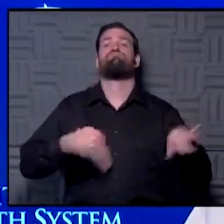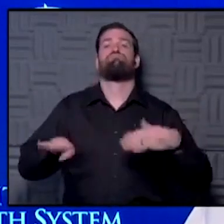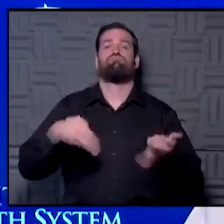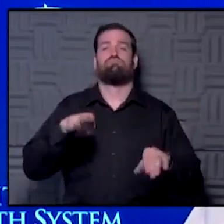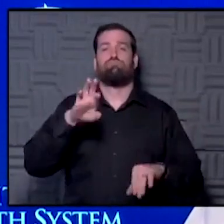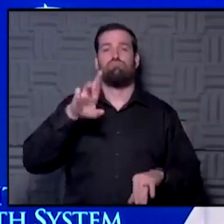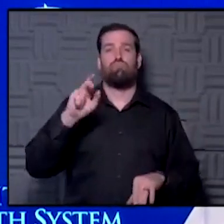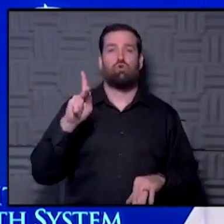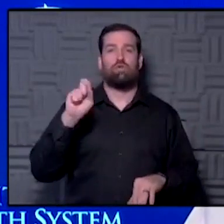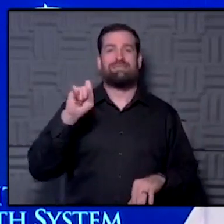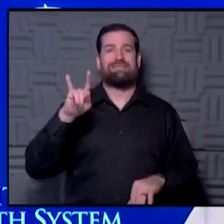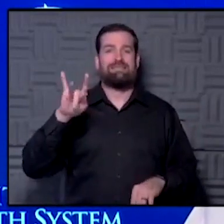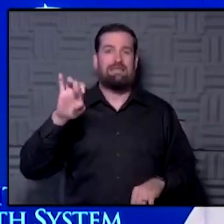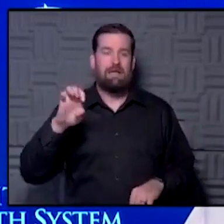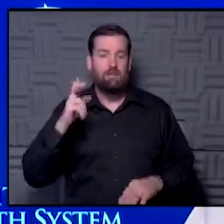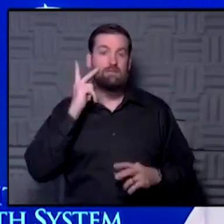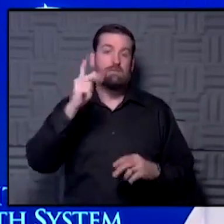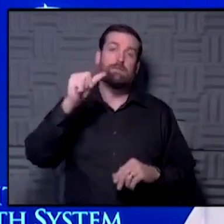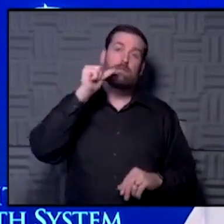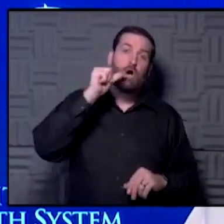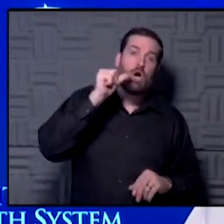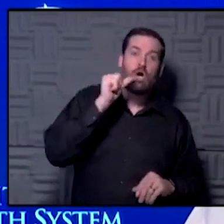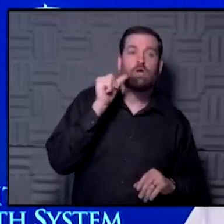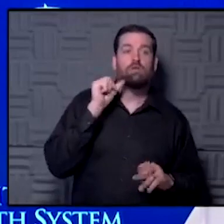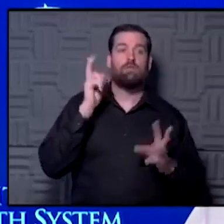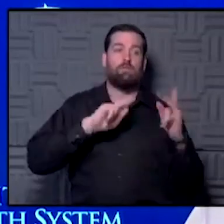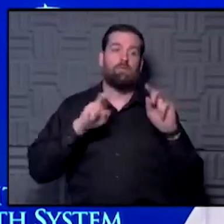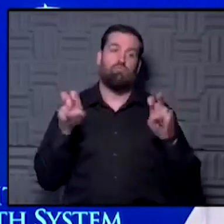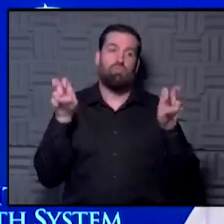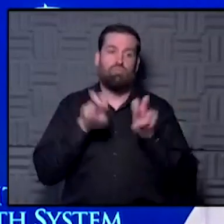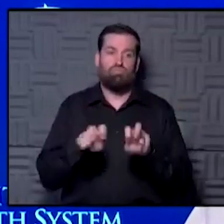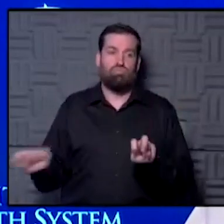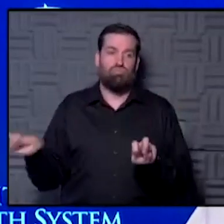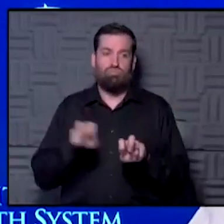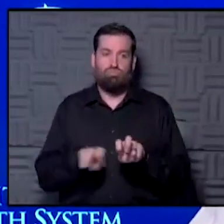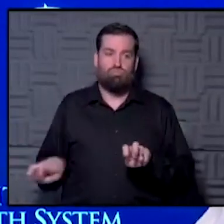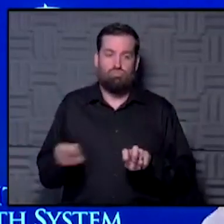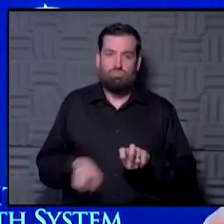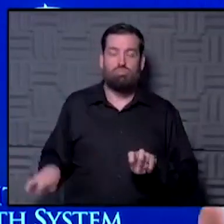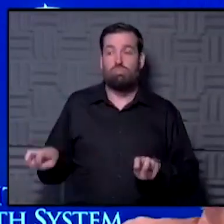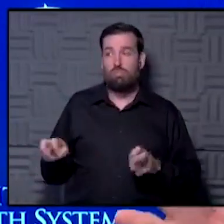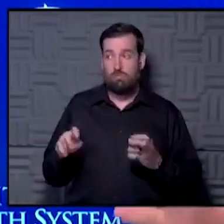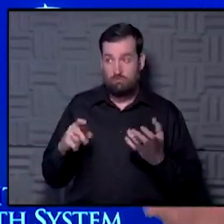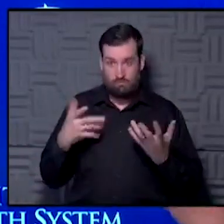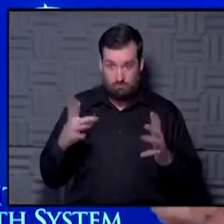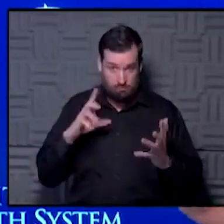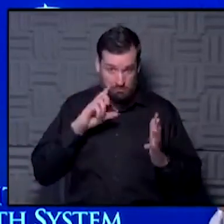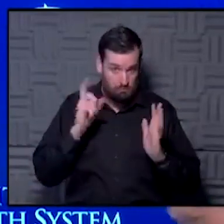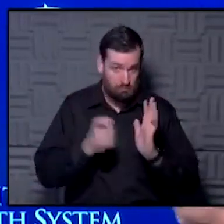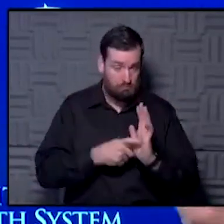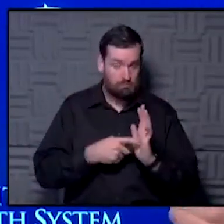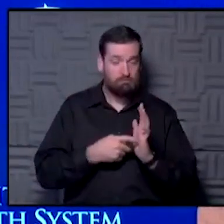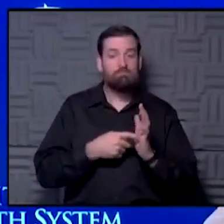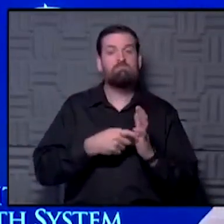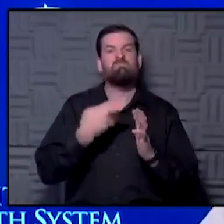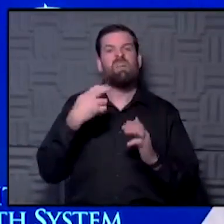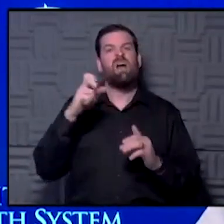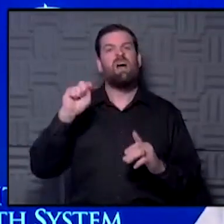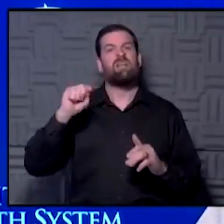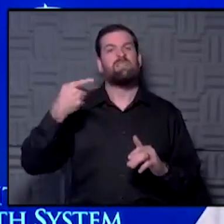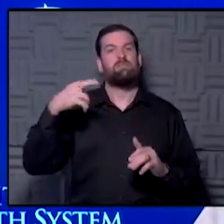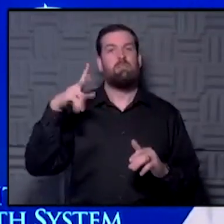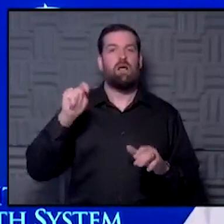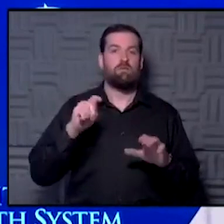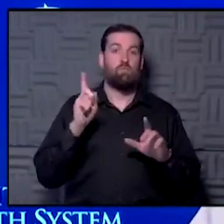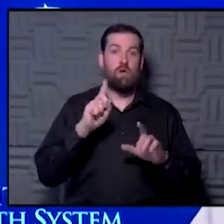and you see the bars, et cetera, and people sitting close together in restaurants, which have been identified as kind of this mini hotspot